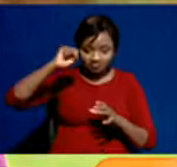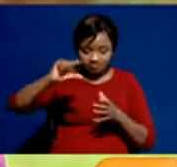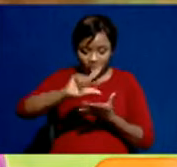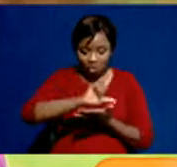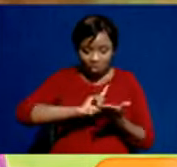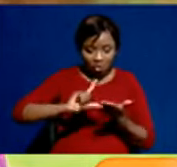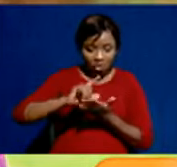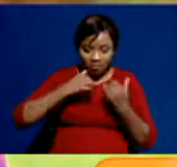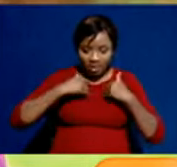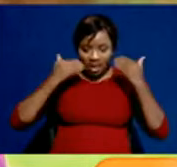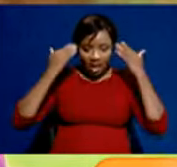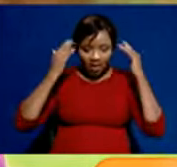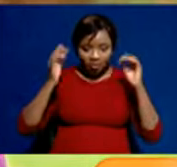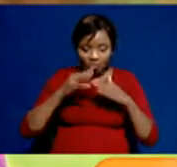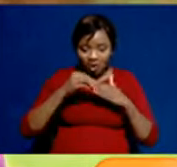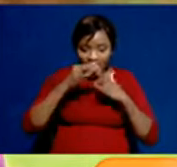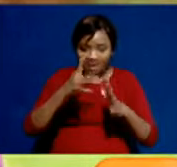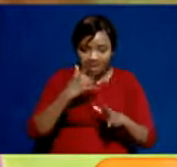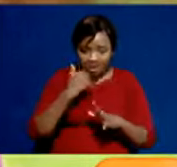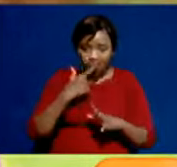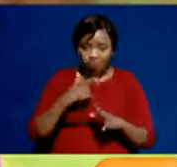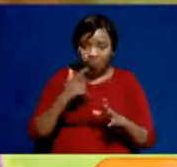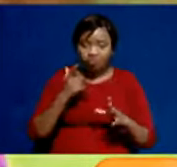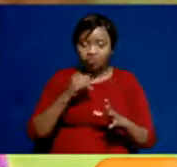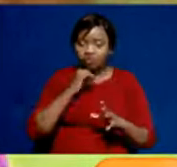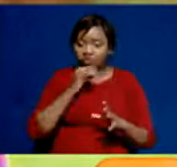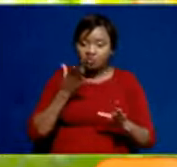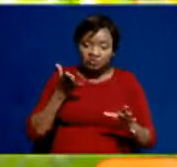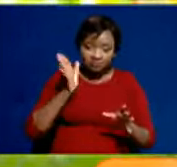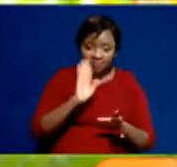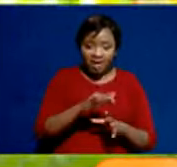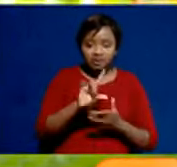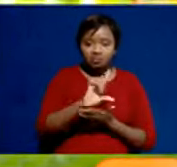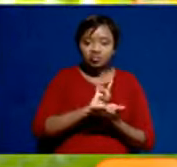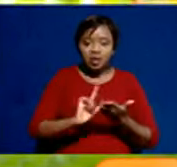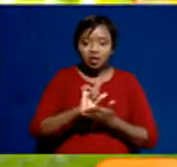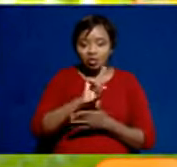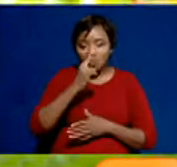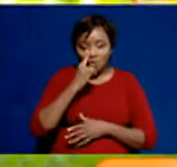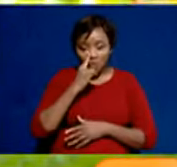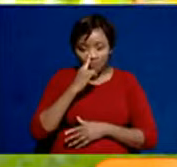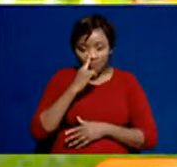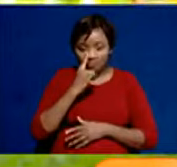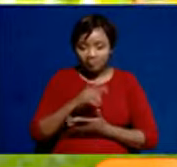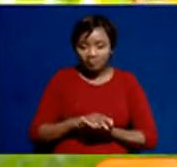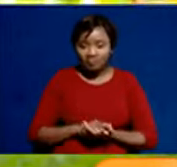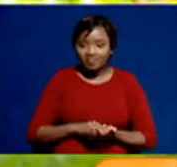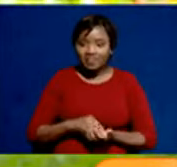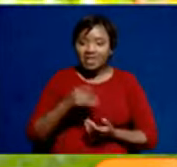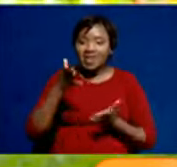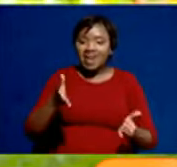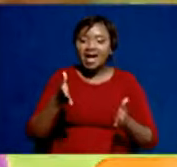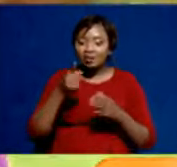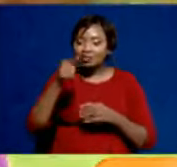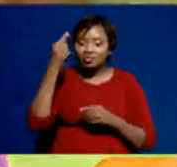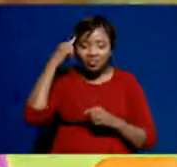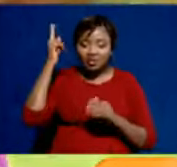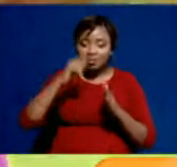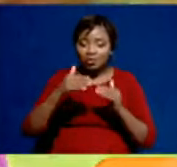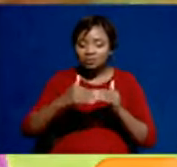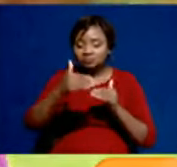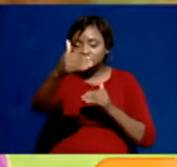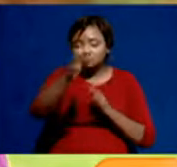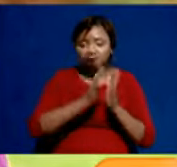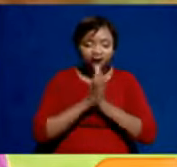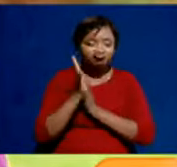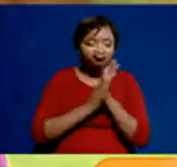leader who does not return to their local base. Yeah. What are your aspirations now?